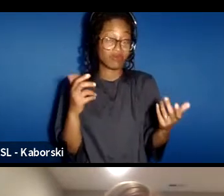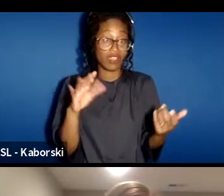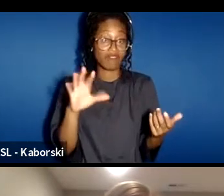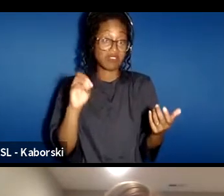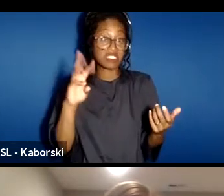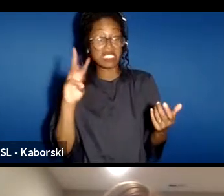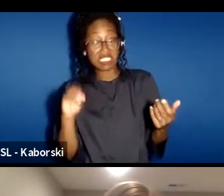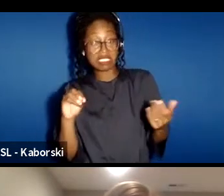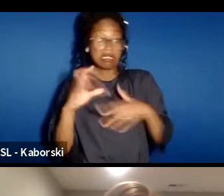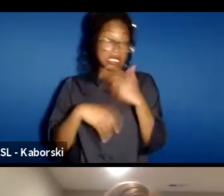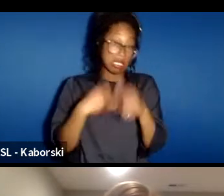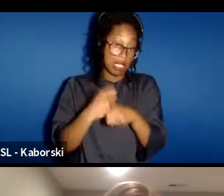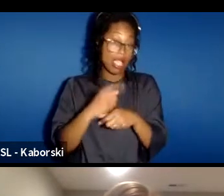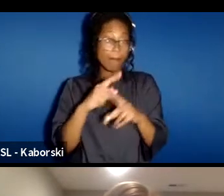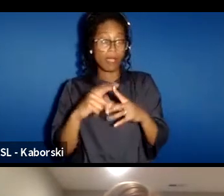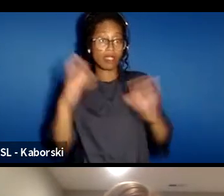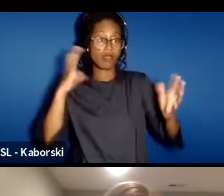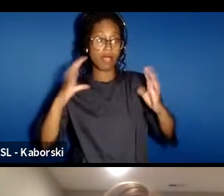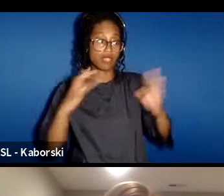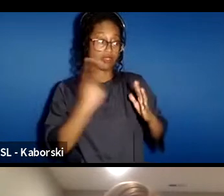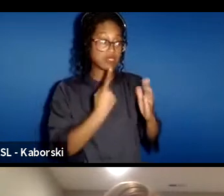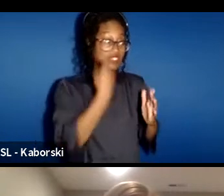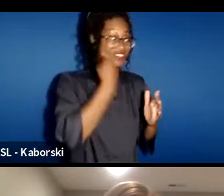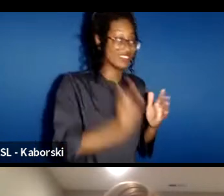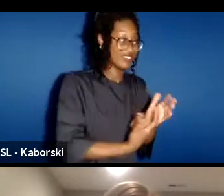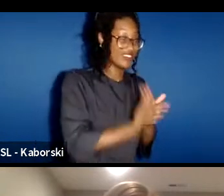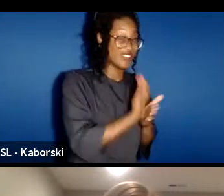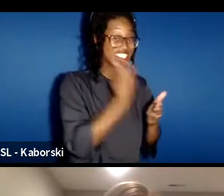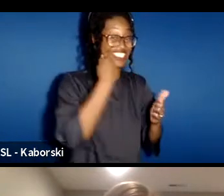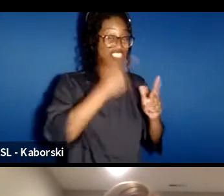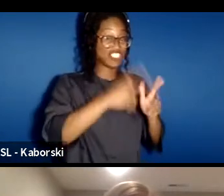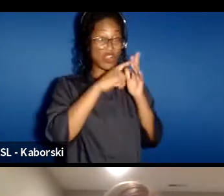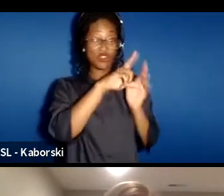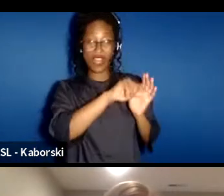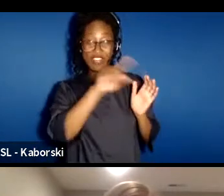versus something that's brand new that just started up in 2020.